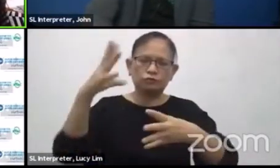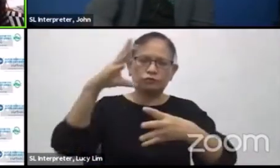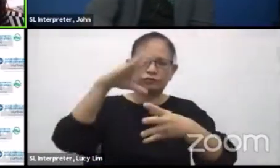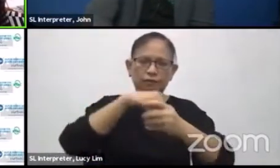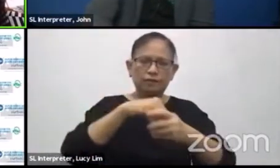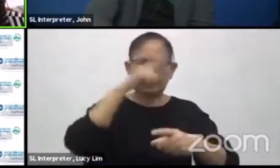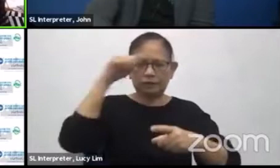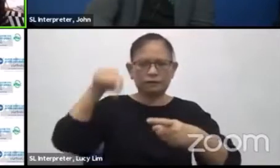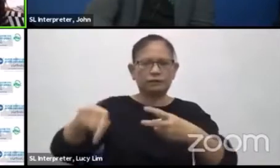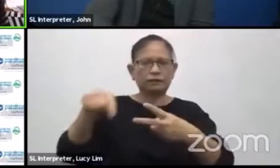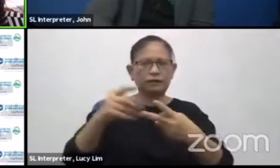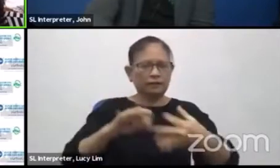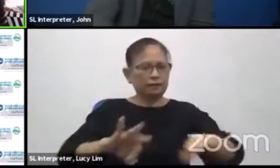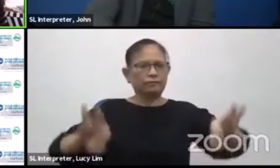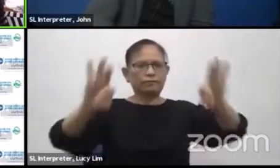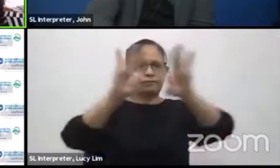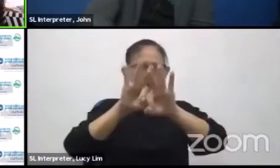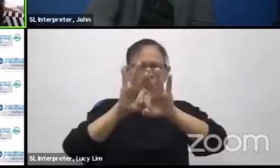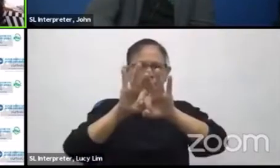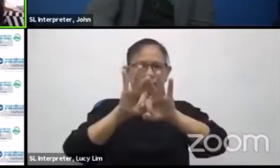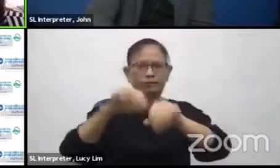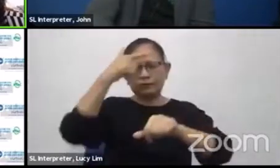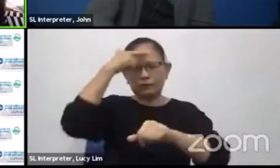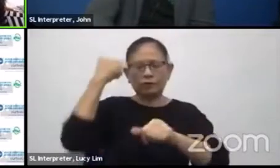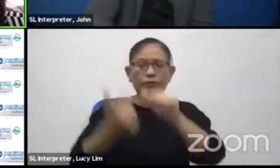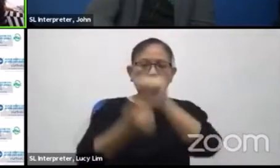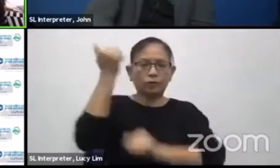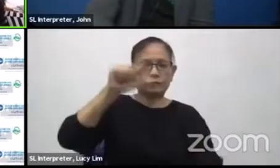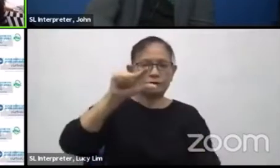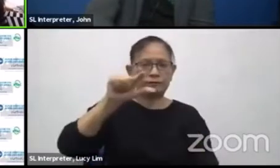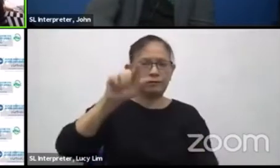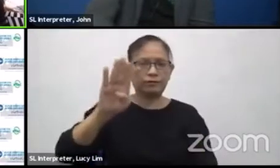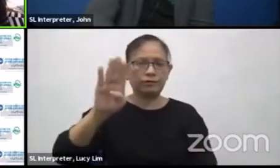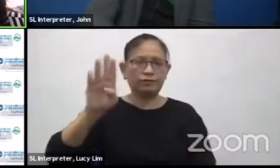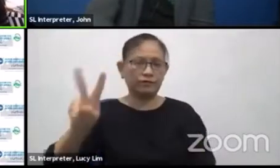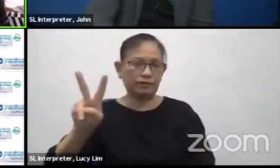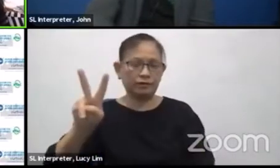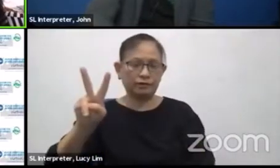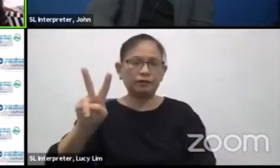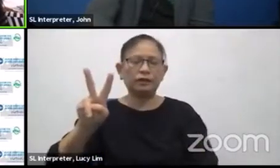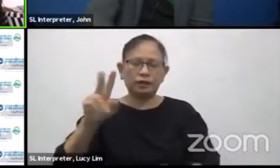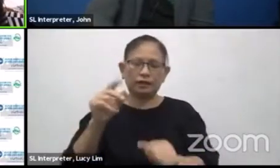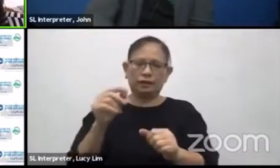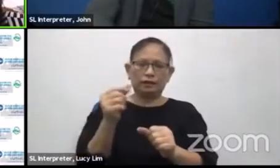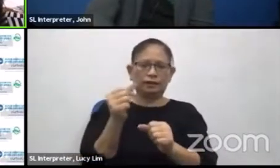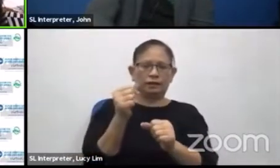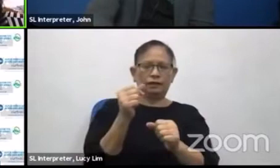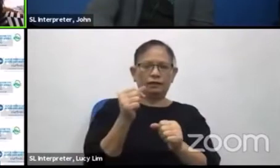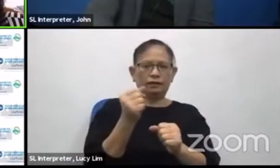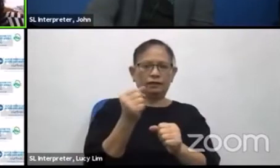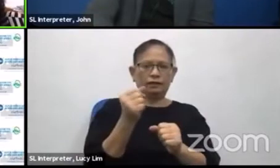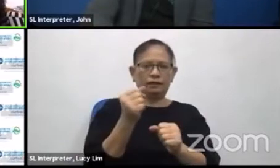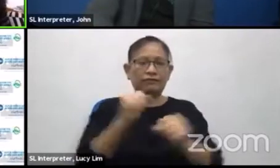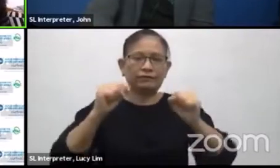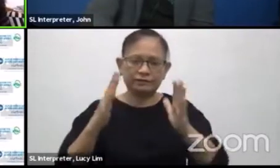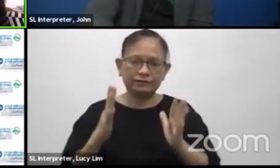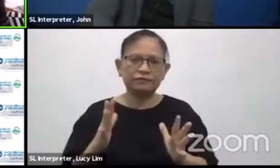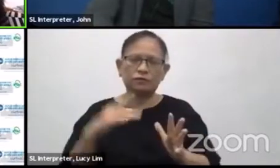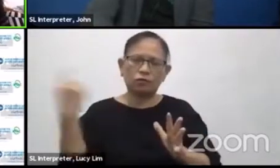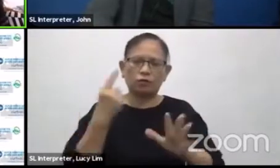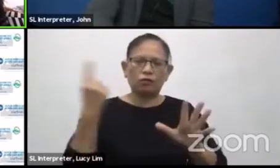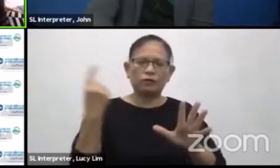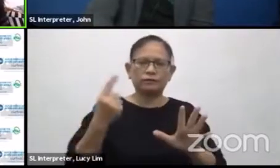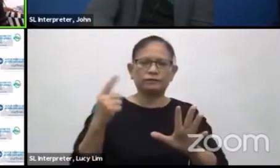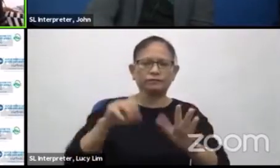piece of GBV services are usually left out in the initial period in many of times. So thank you once again,